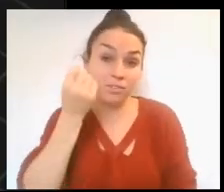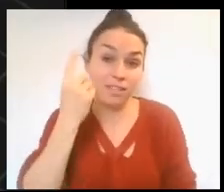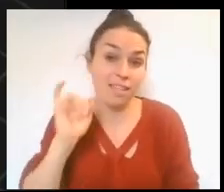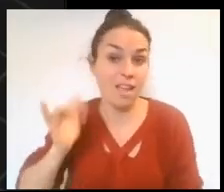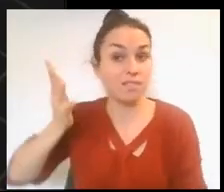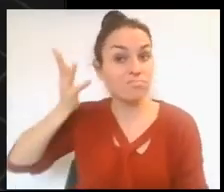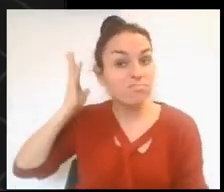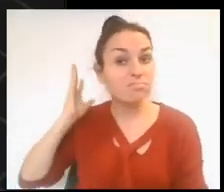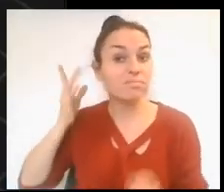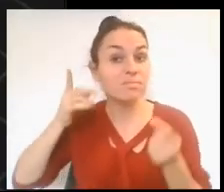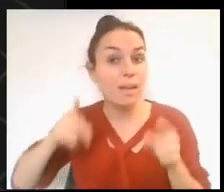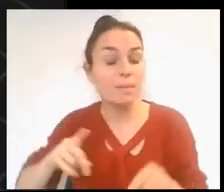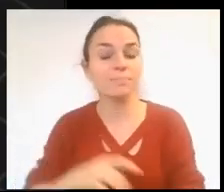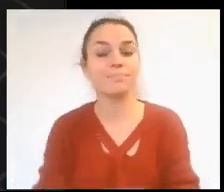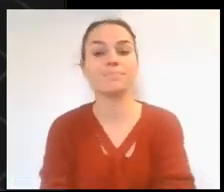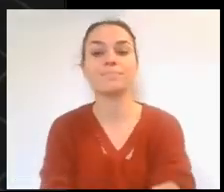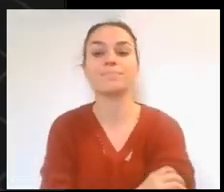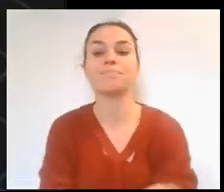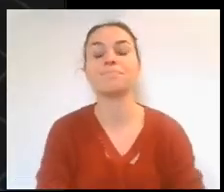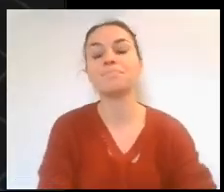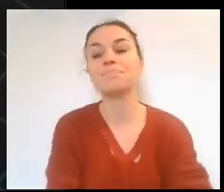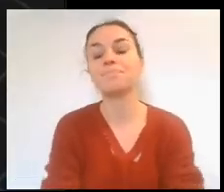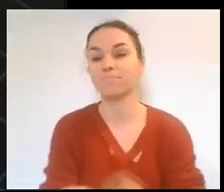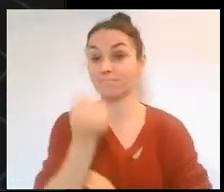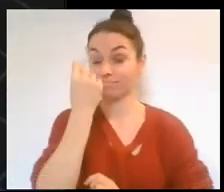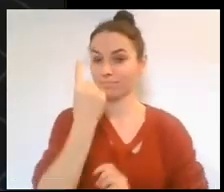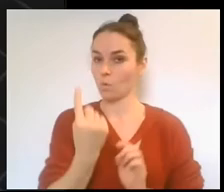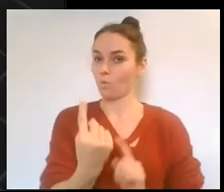But there's a catch, and that is,